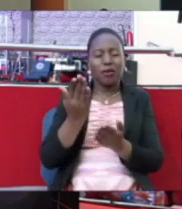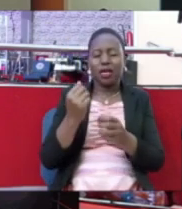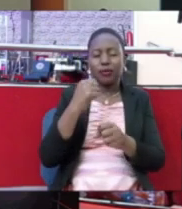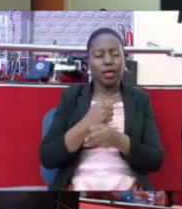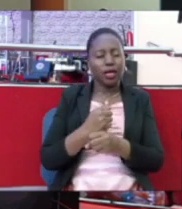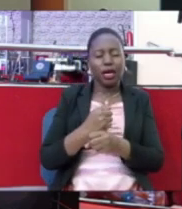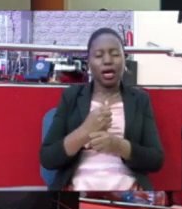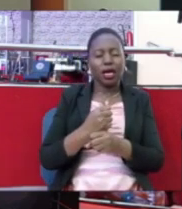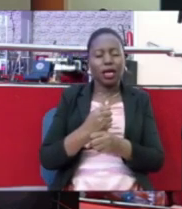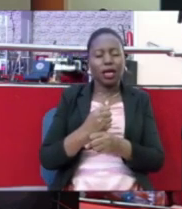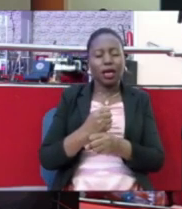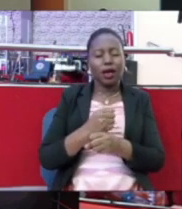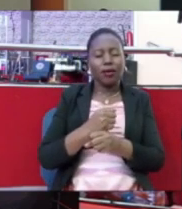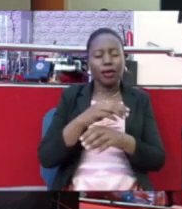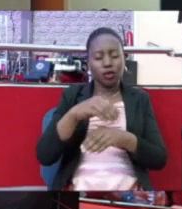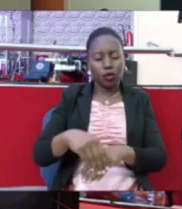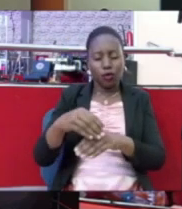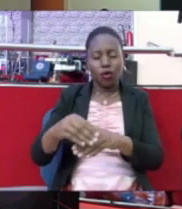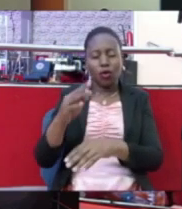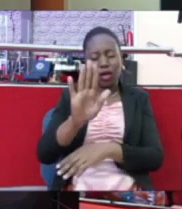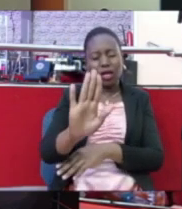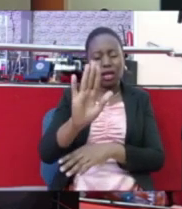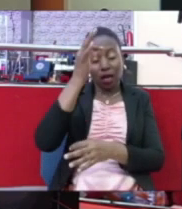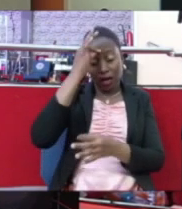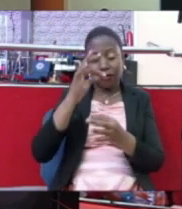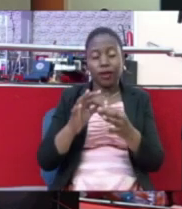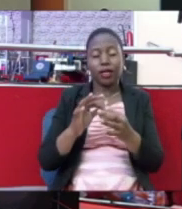according to their faith. Open a door for them.